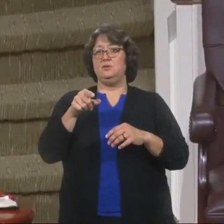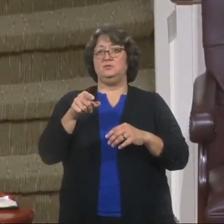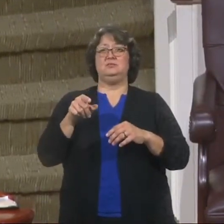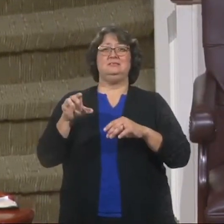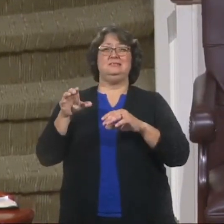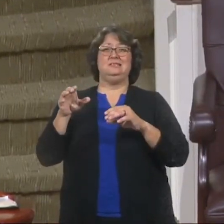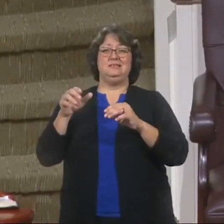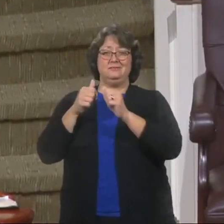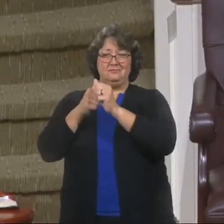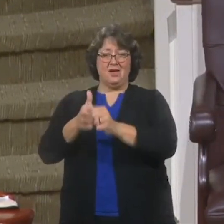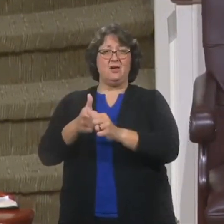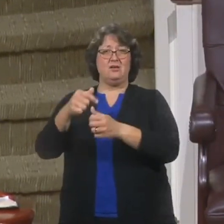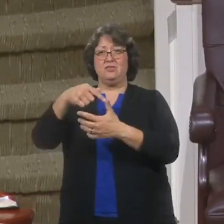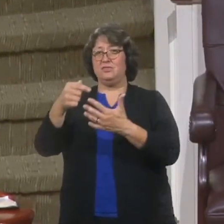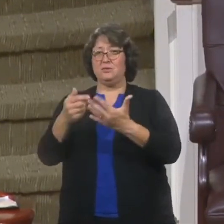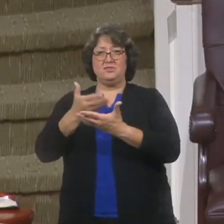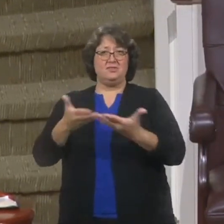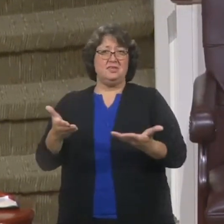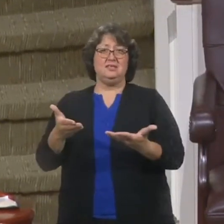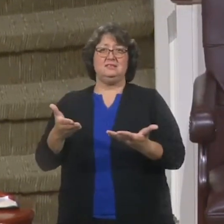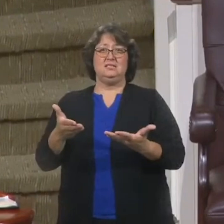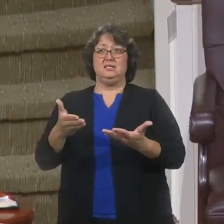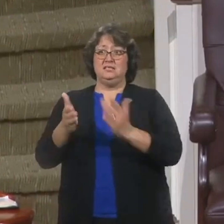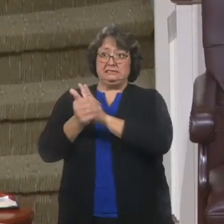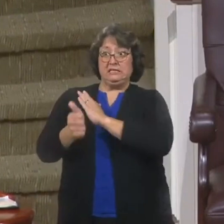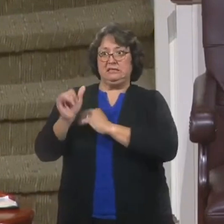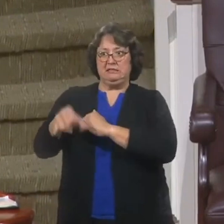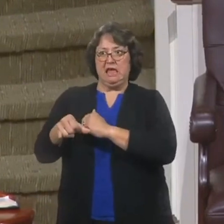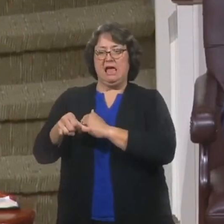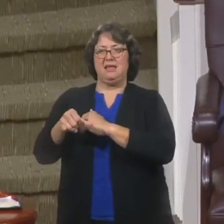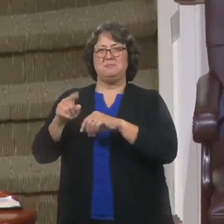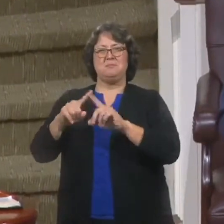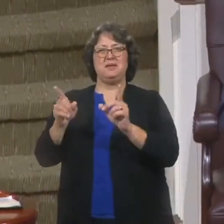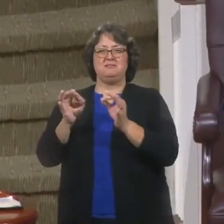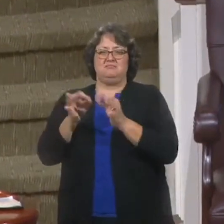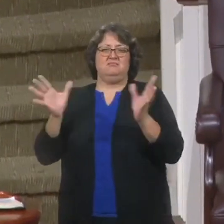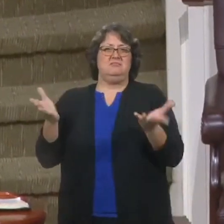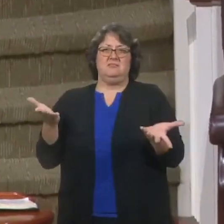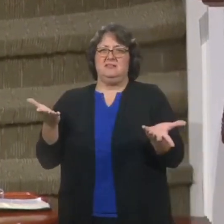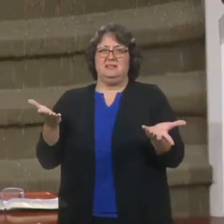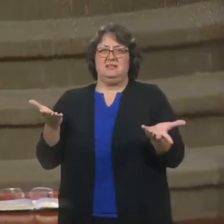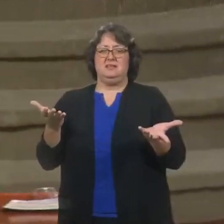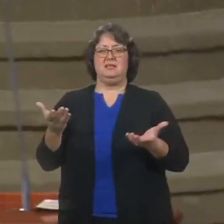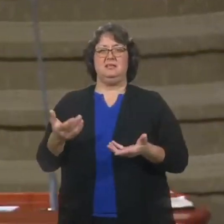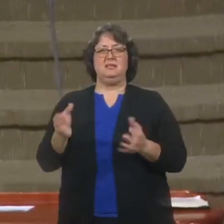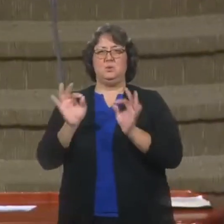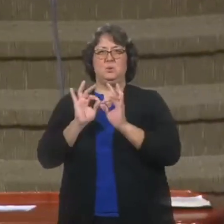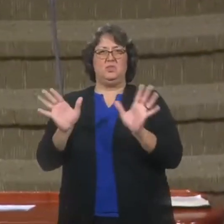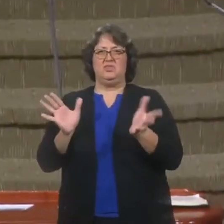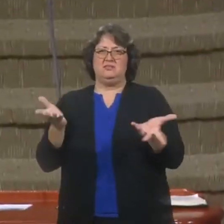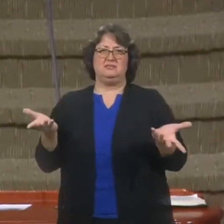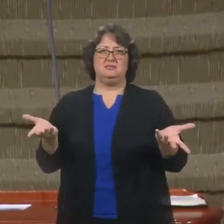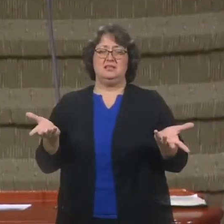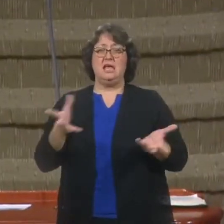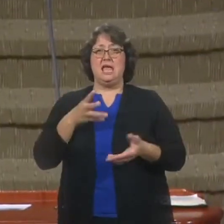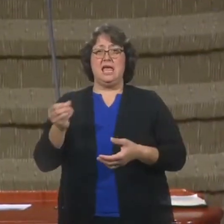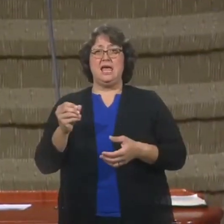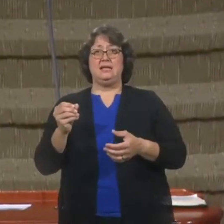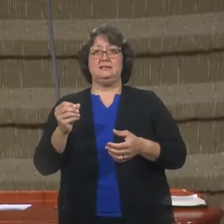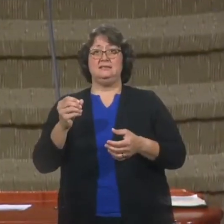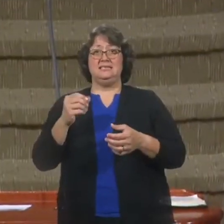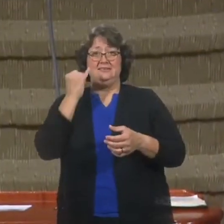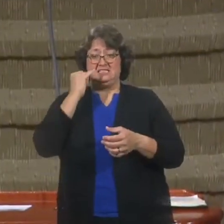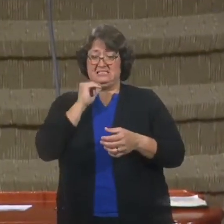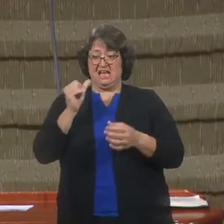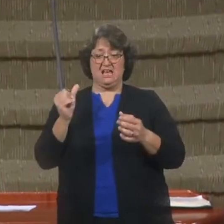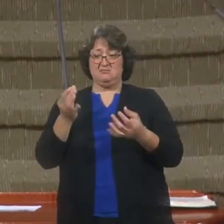building. Spend all your life getting good at something that doesn't matter. Simplicity. I said, how long are you going to... Everything is just about nothing that matters for